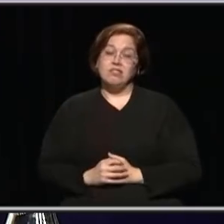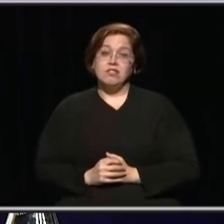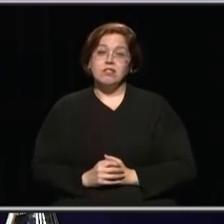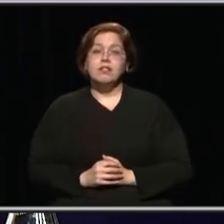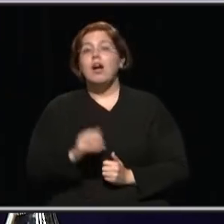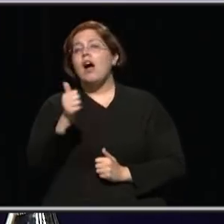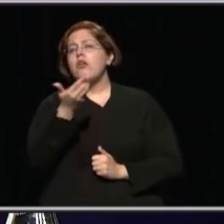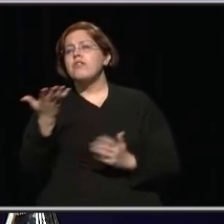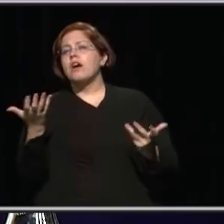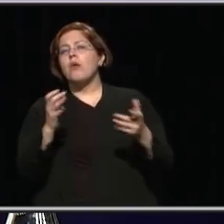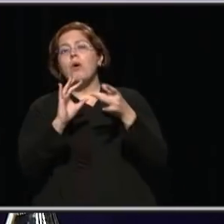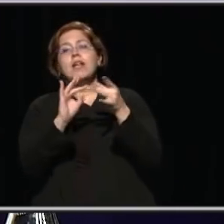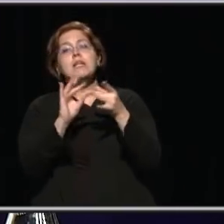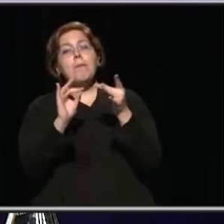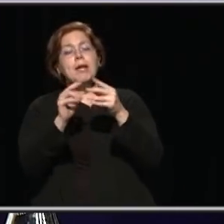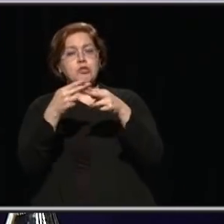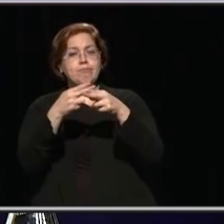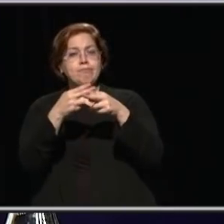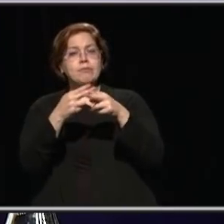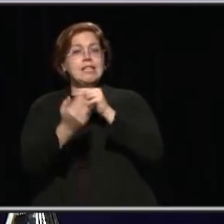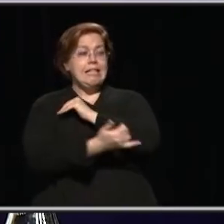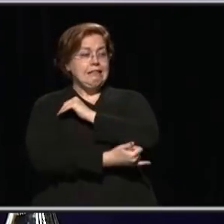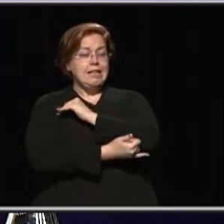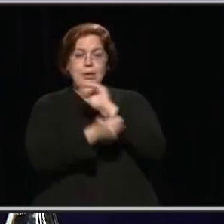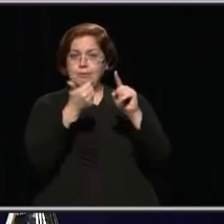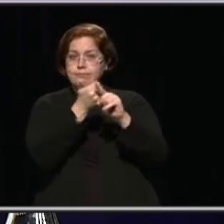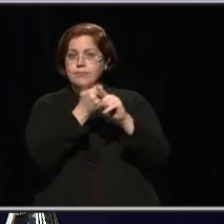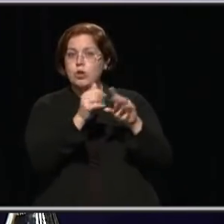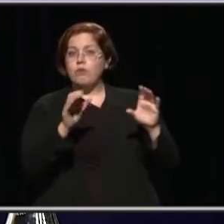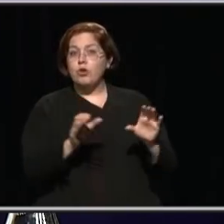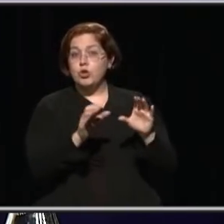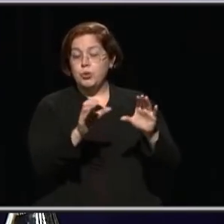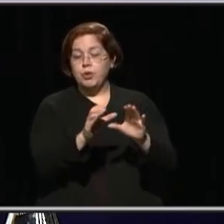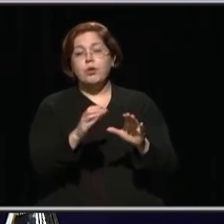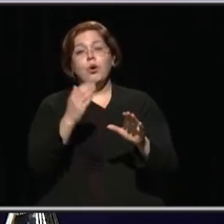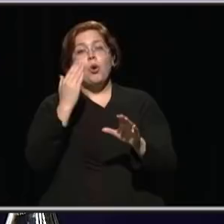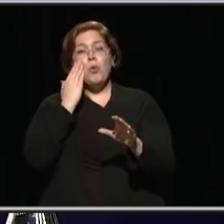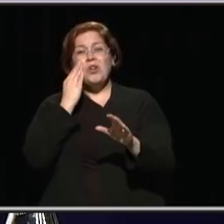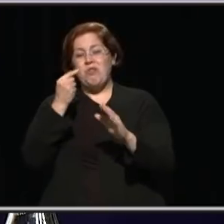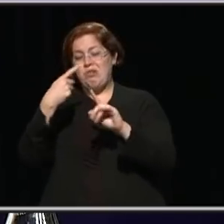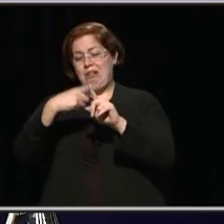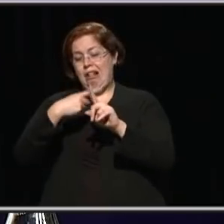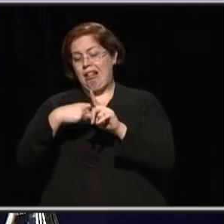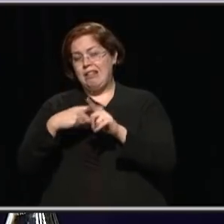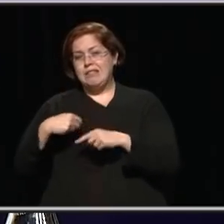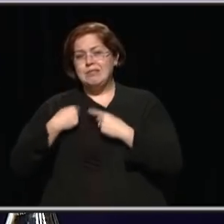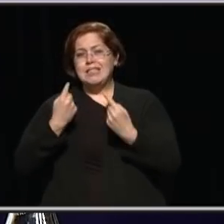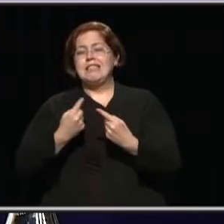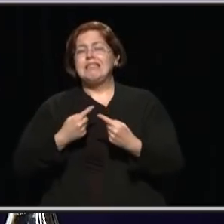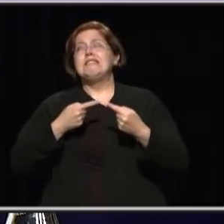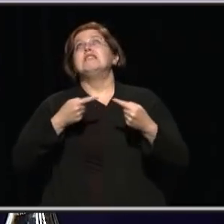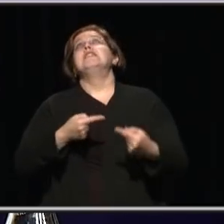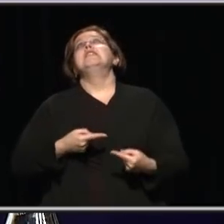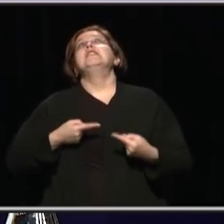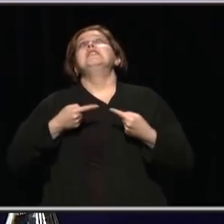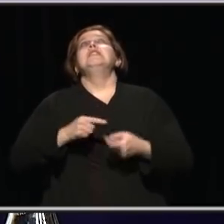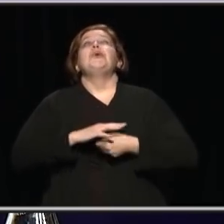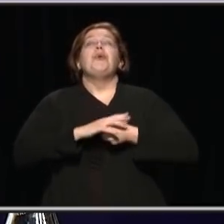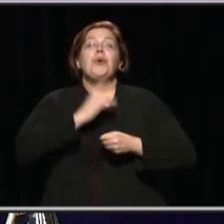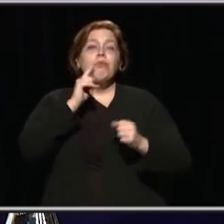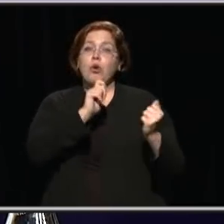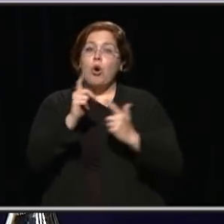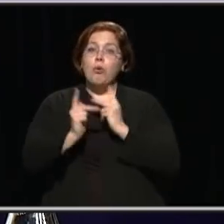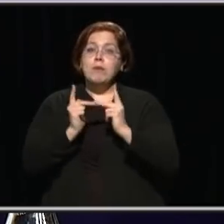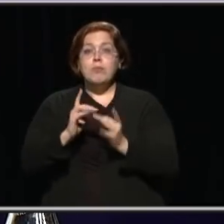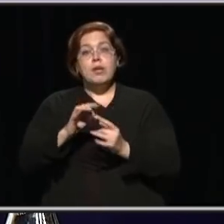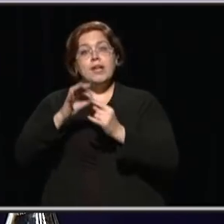other thing I want to mention quickly that the county is working on, we know the last few months have been very trying on everyone, particularly as it